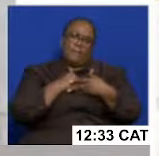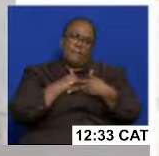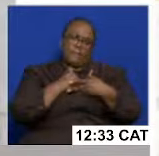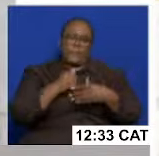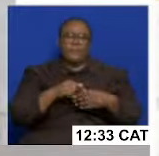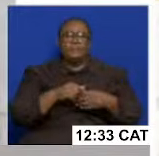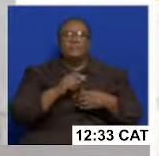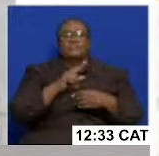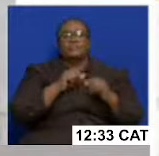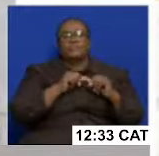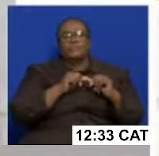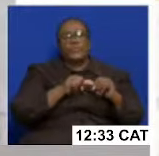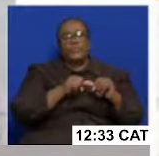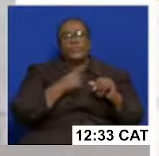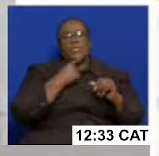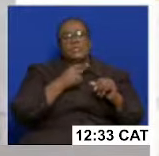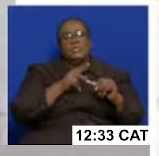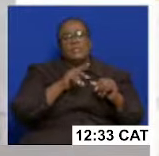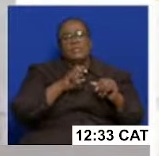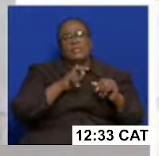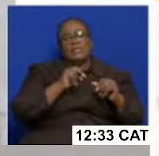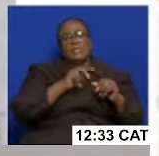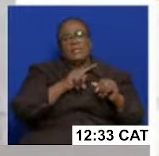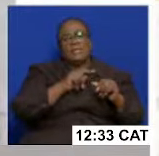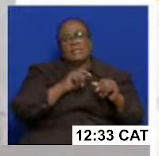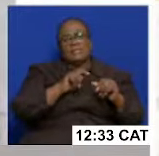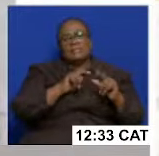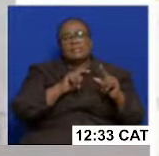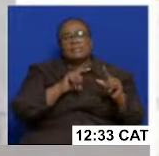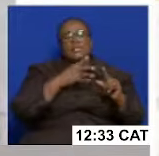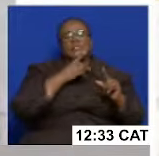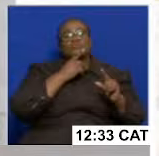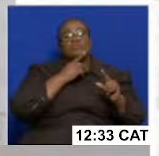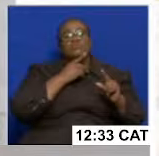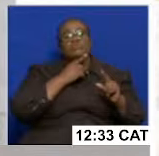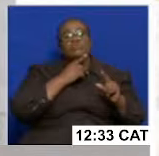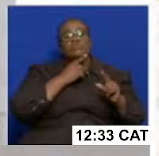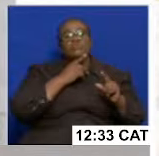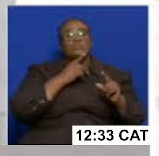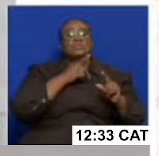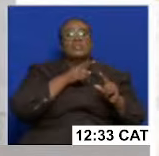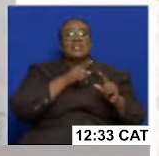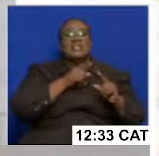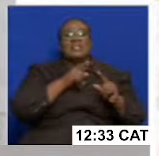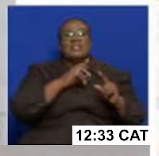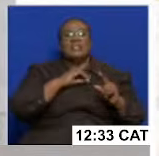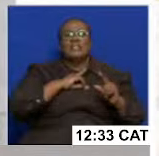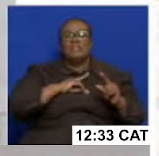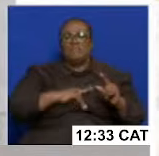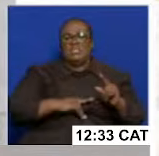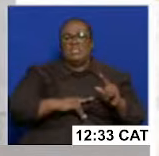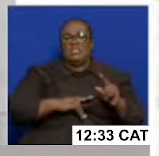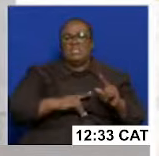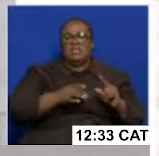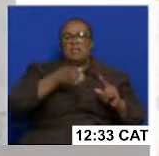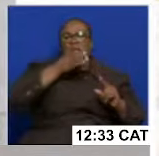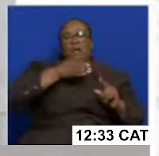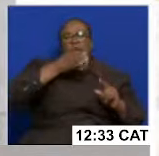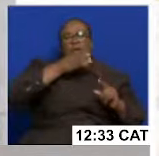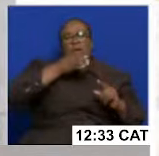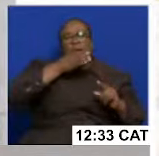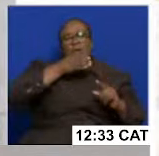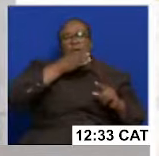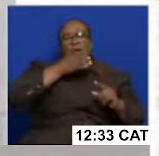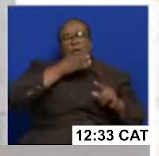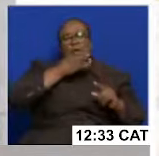is so depressed, he is drinking like crazy. Who is Ken's a reference to? I see it's in capital